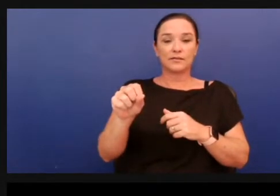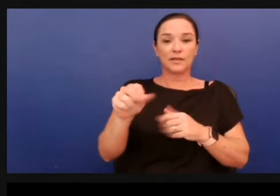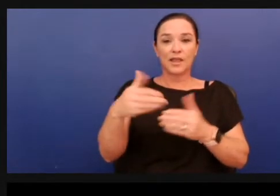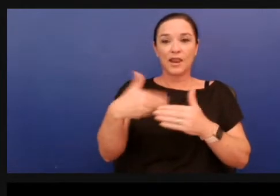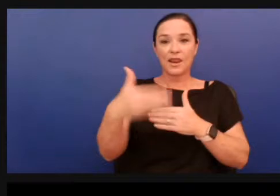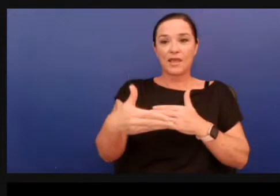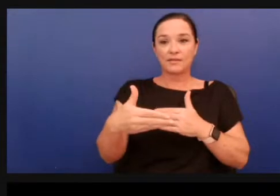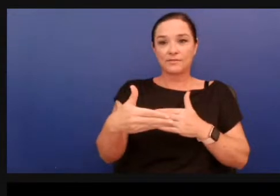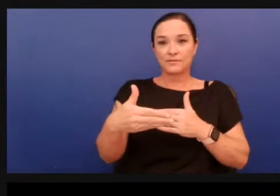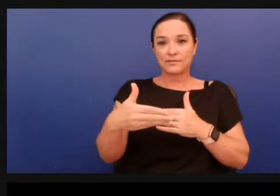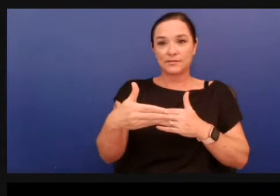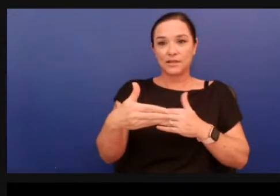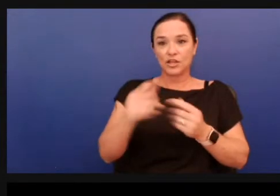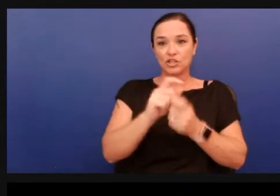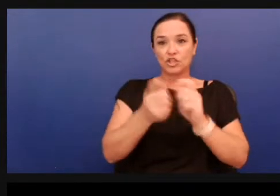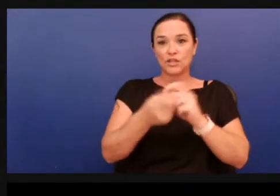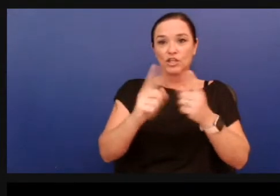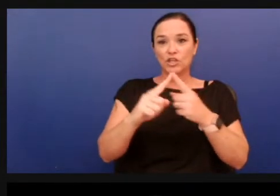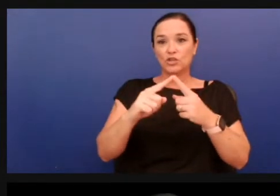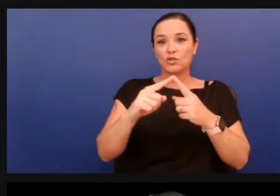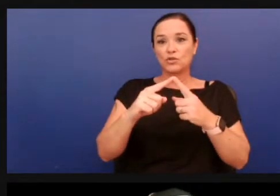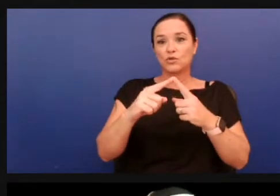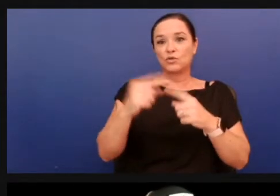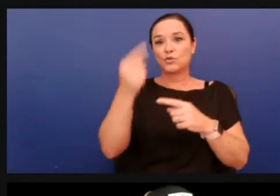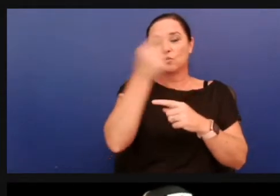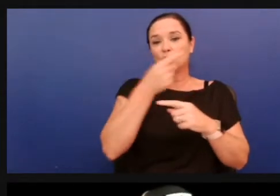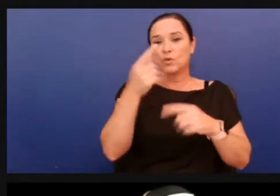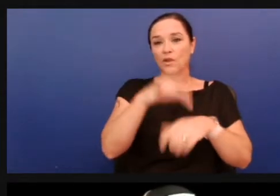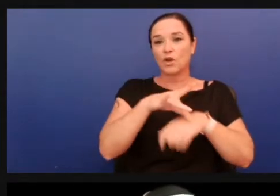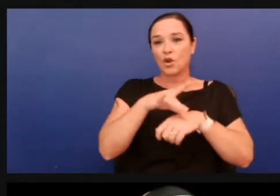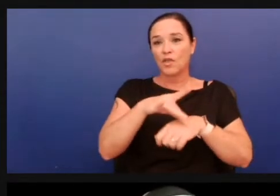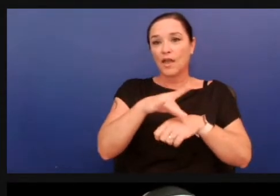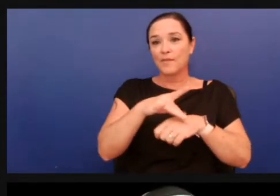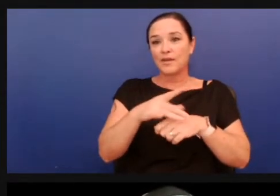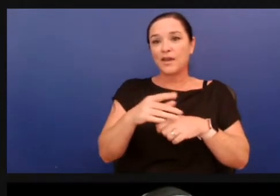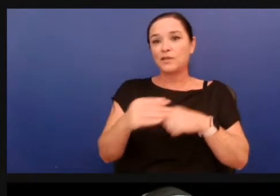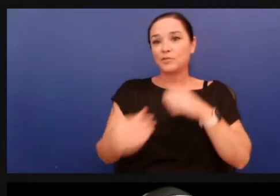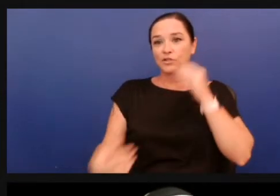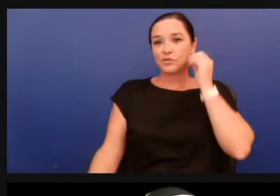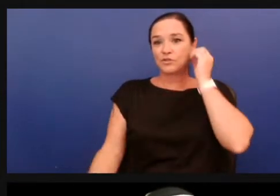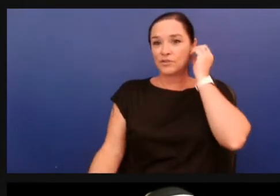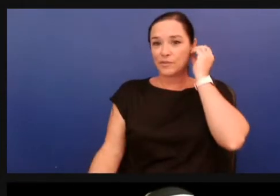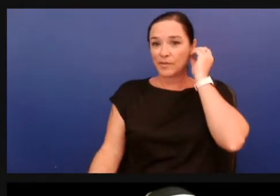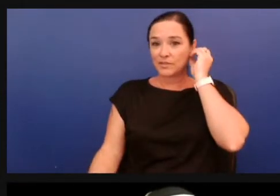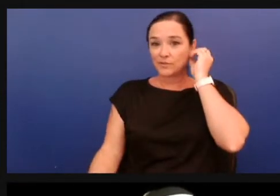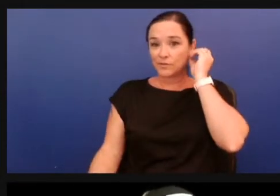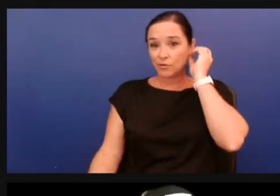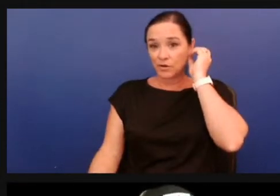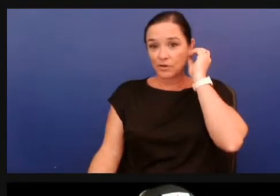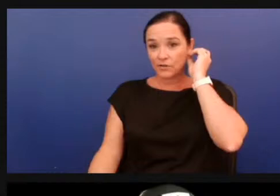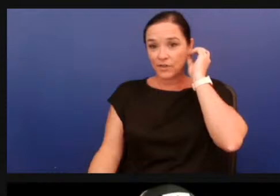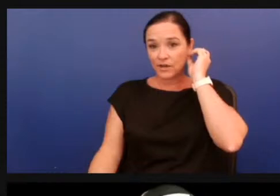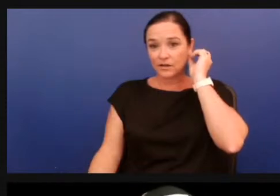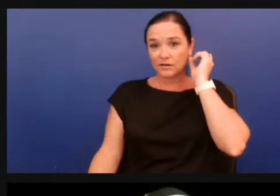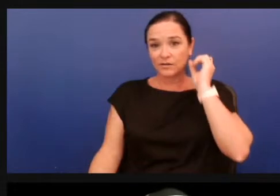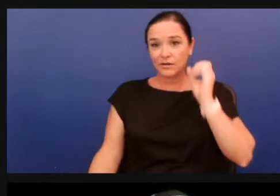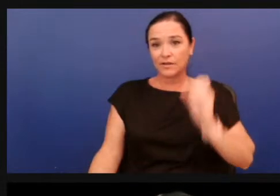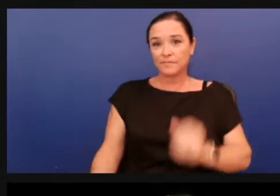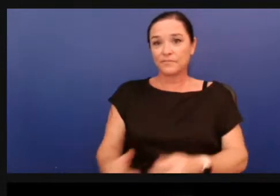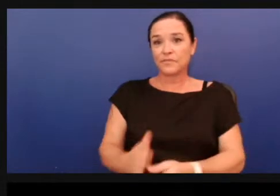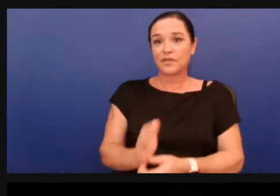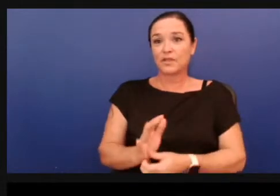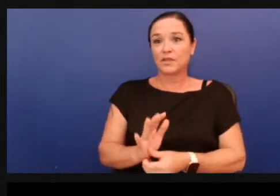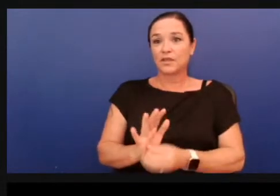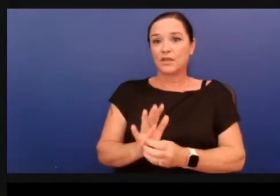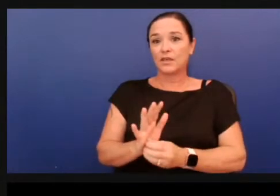so you can have an idea of where these signals actually are. And I thought what we could do is maybe we'll